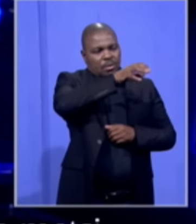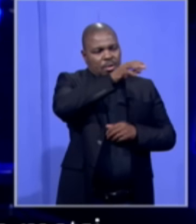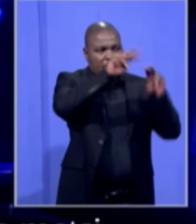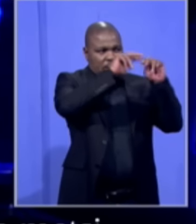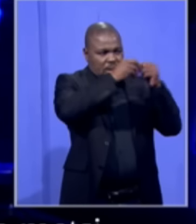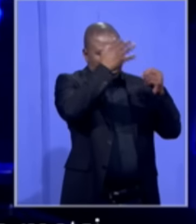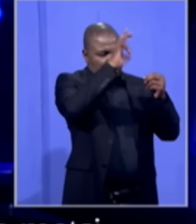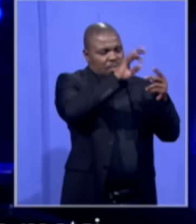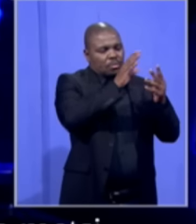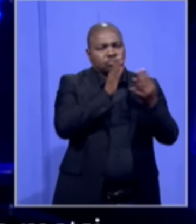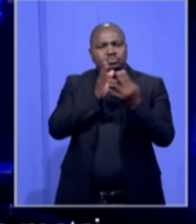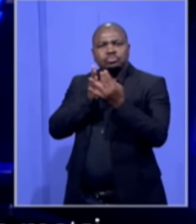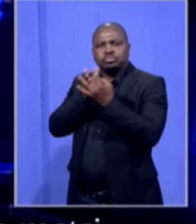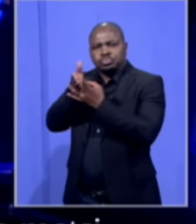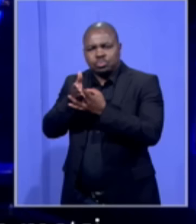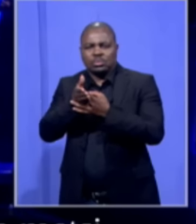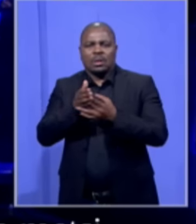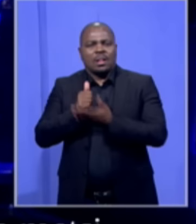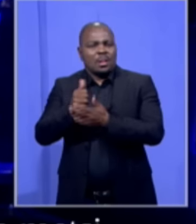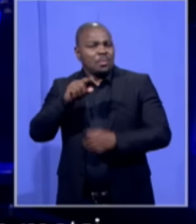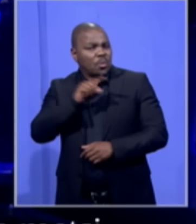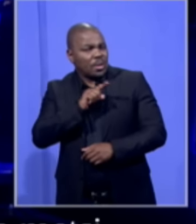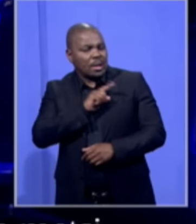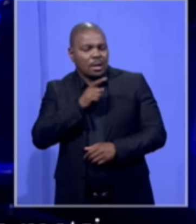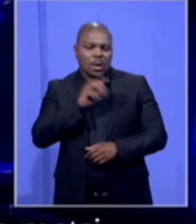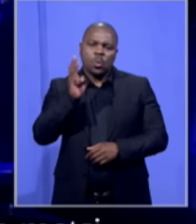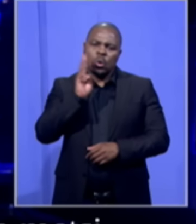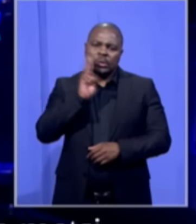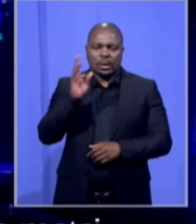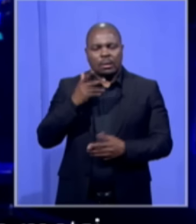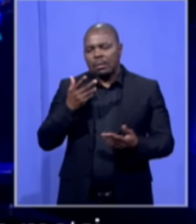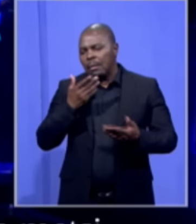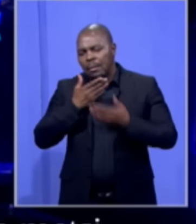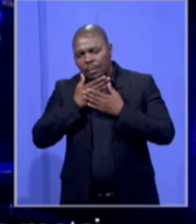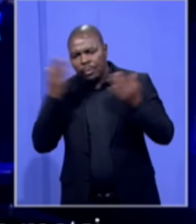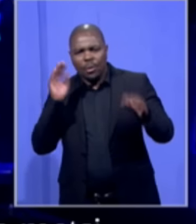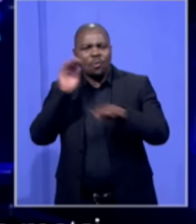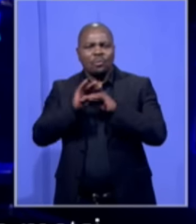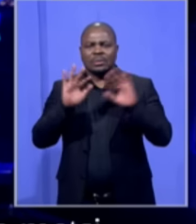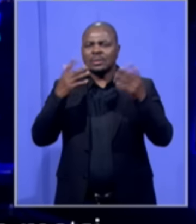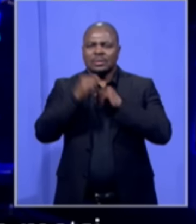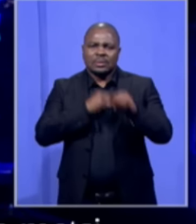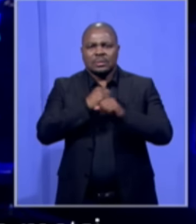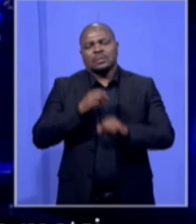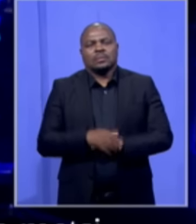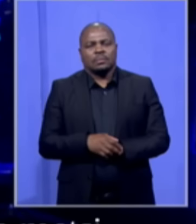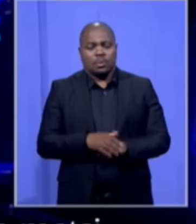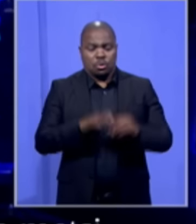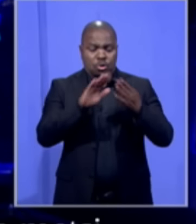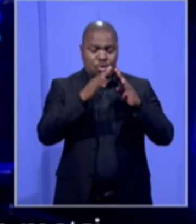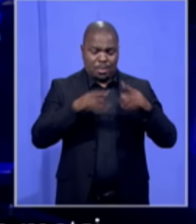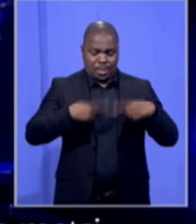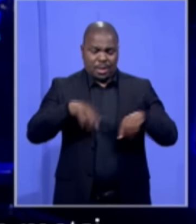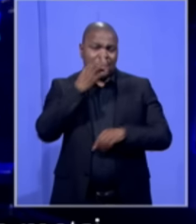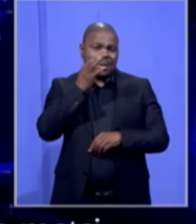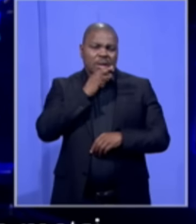bosetšhaba ya porofense jaaka fa ba tsweletse go itemogela tlhokego ya metsi sebaka sa dingwaga di feta 10. Baagi ba re ba patelesega